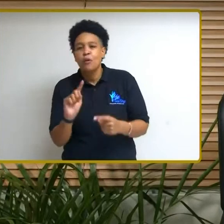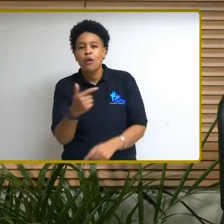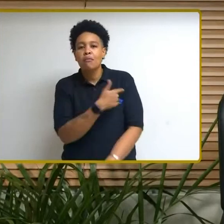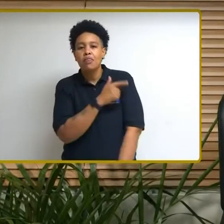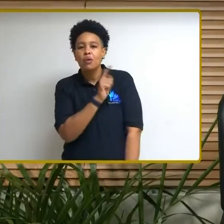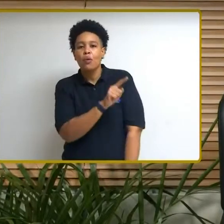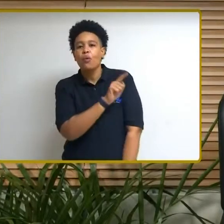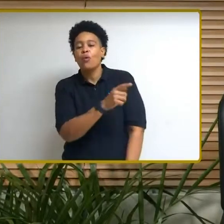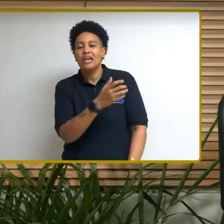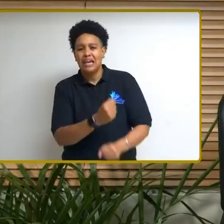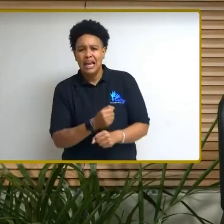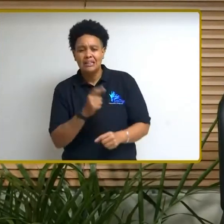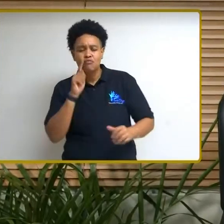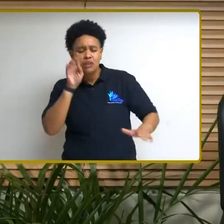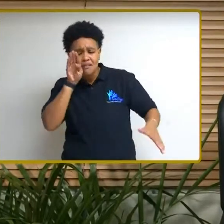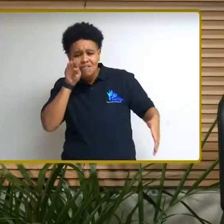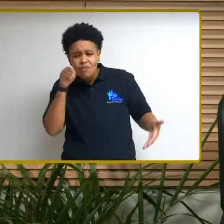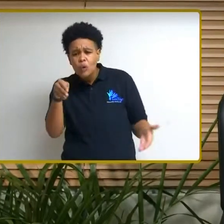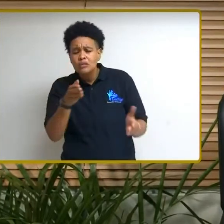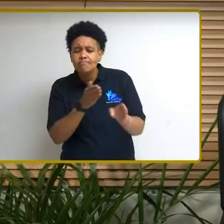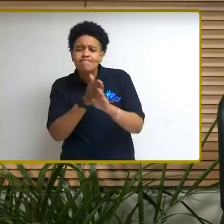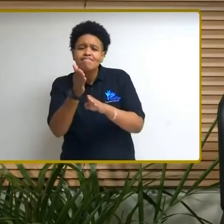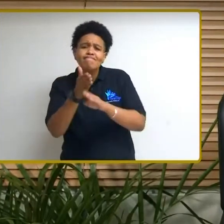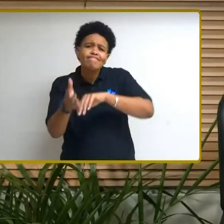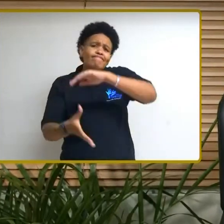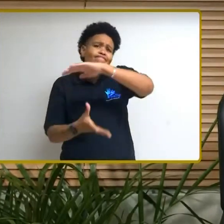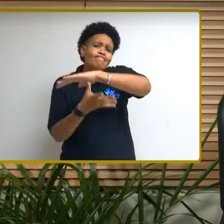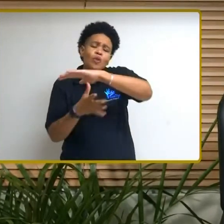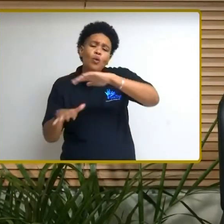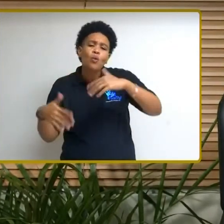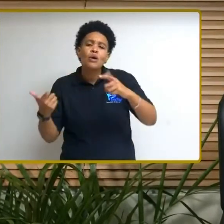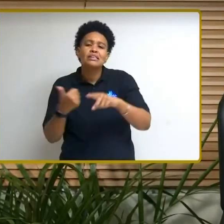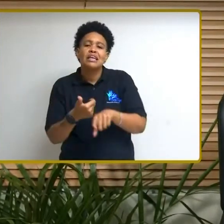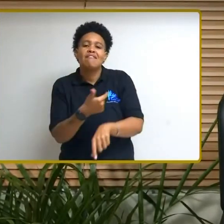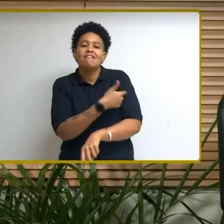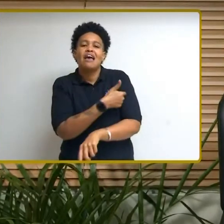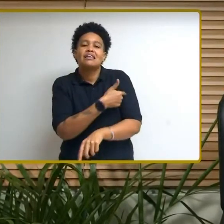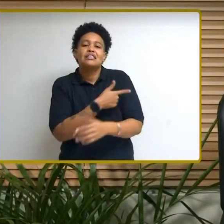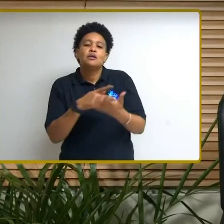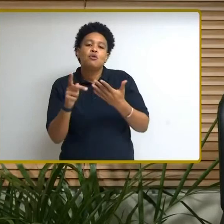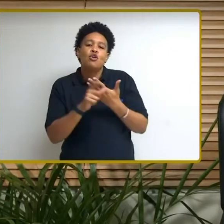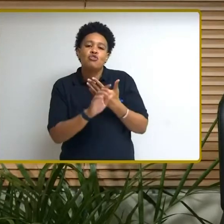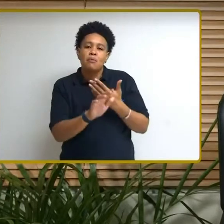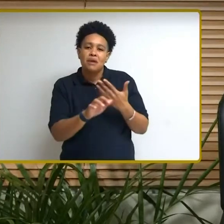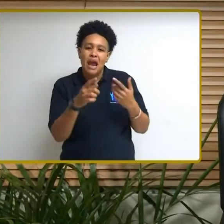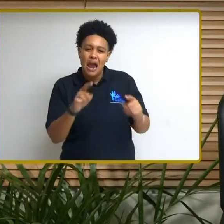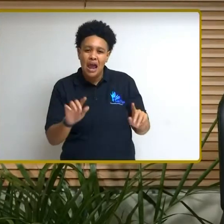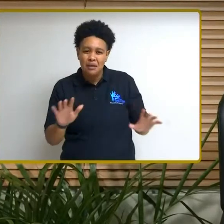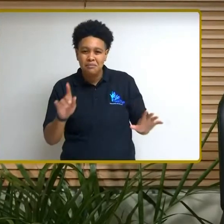focus primarily on the vaccine program,